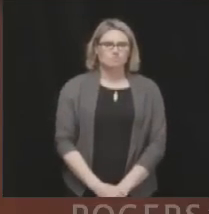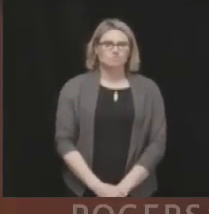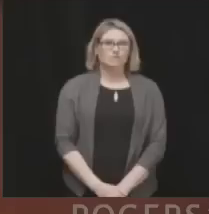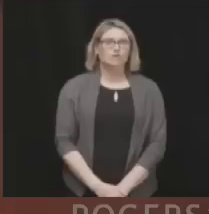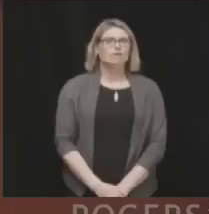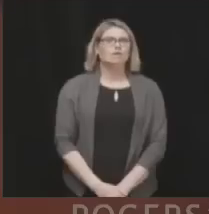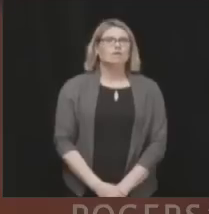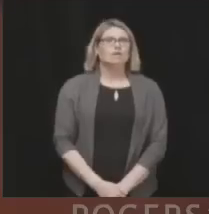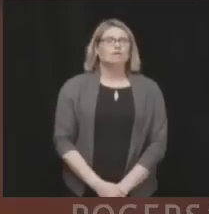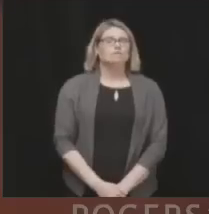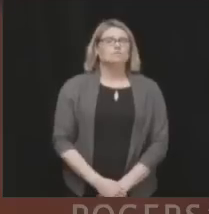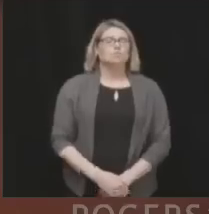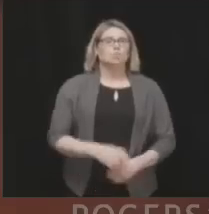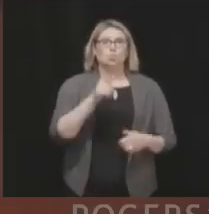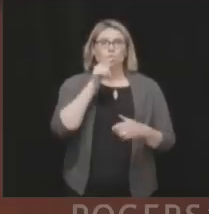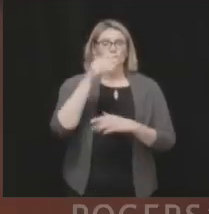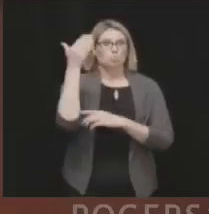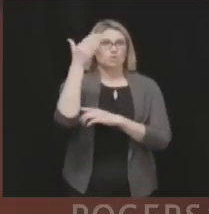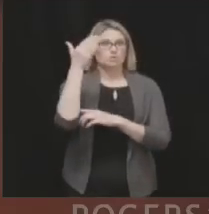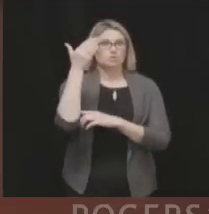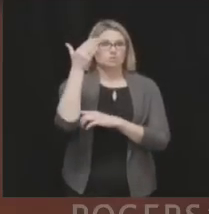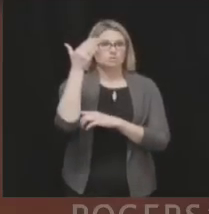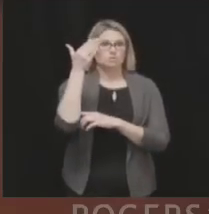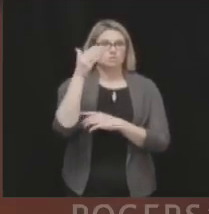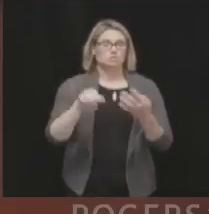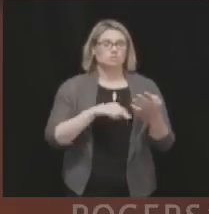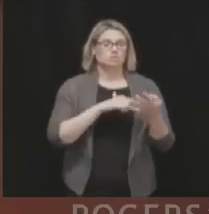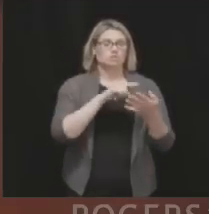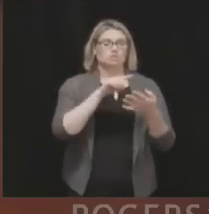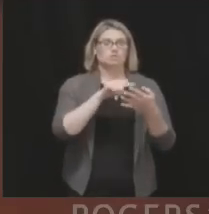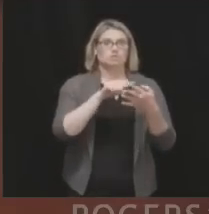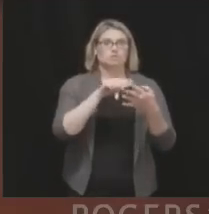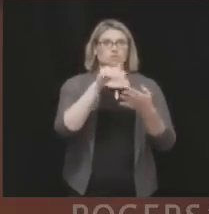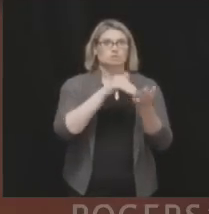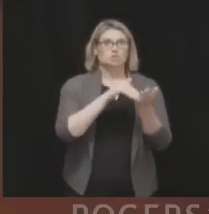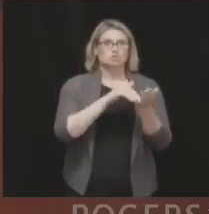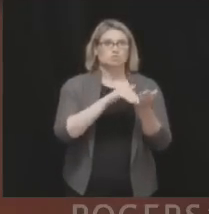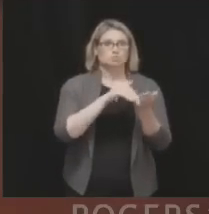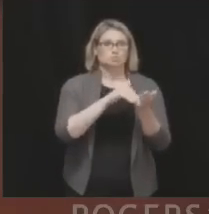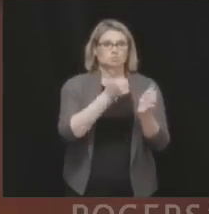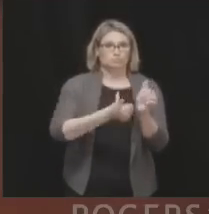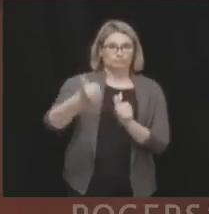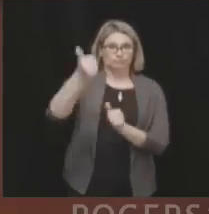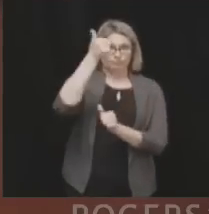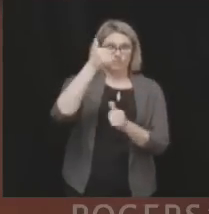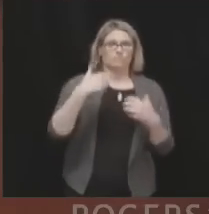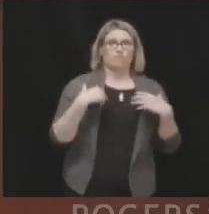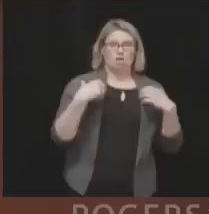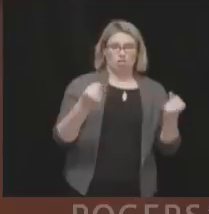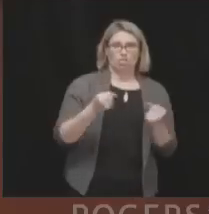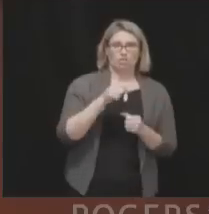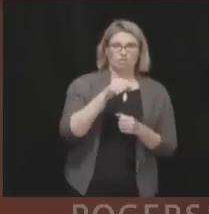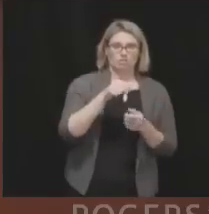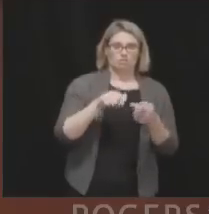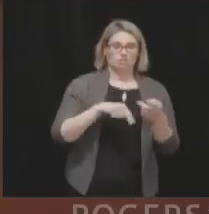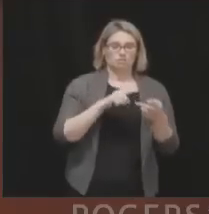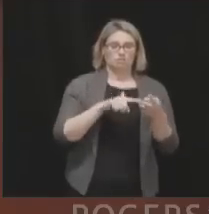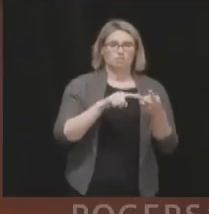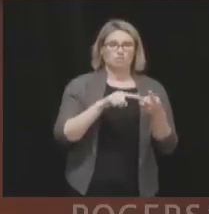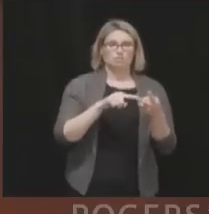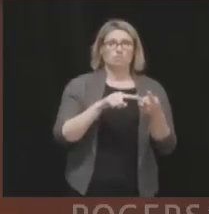of the Liberal Party; Kris Austin, Leader of the People's Alliance Party; and David Coon, Leader of the Green